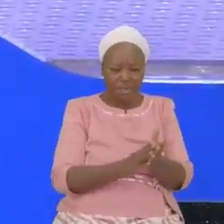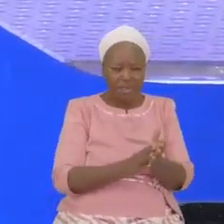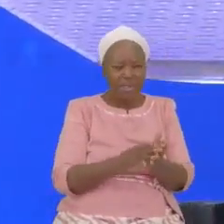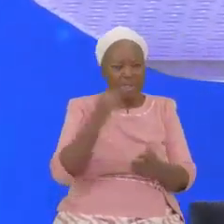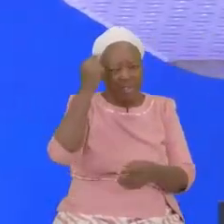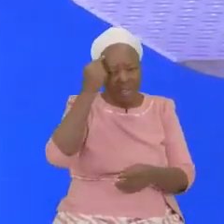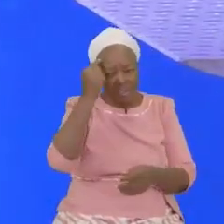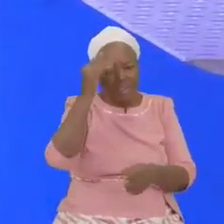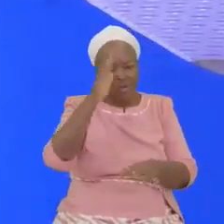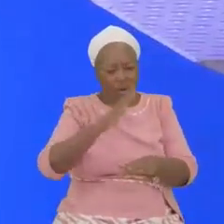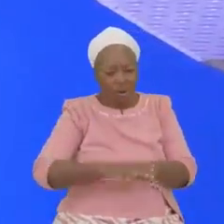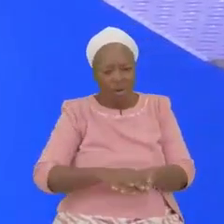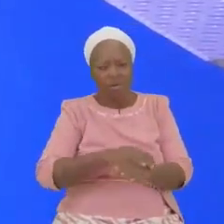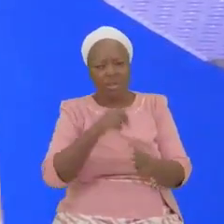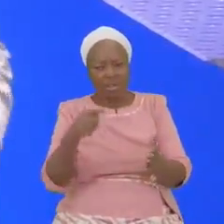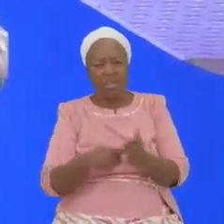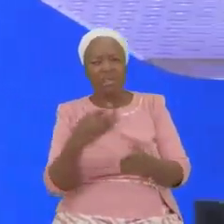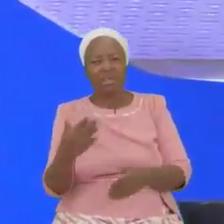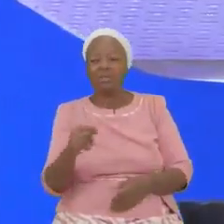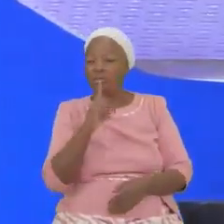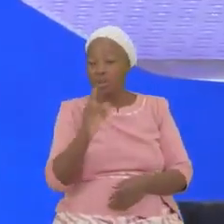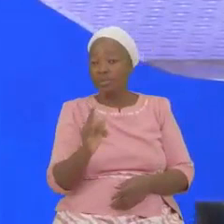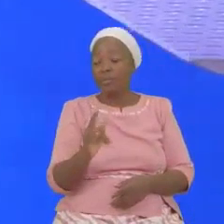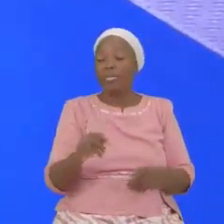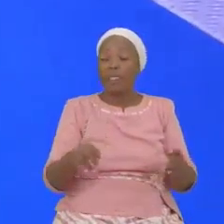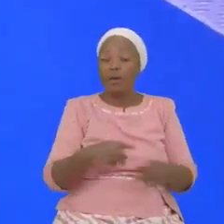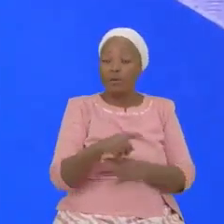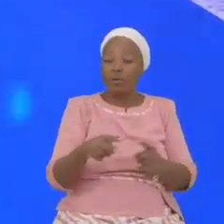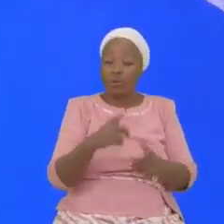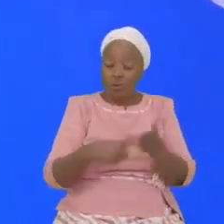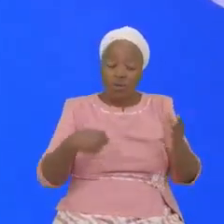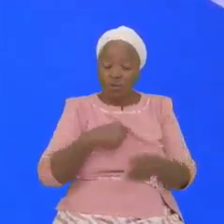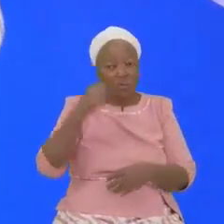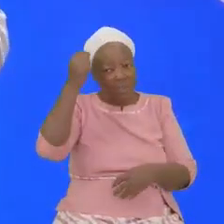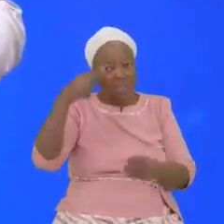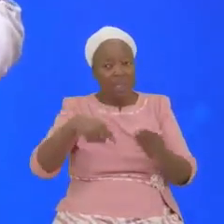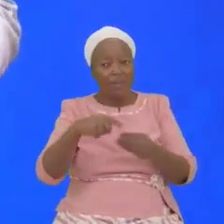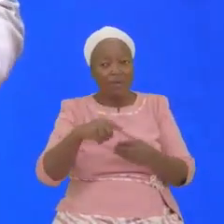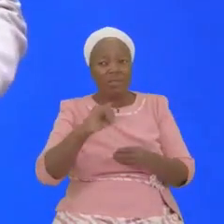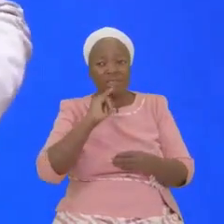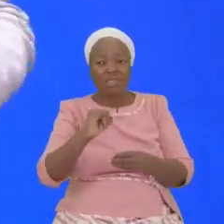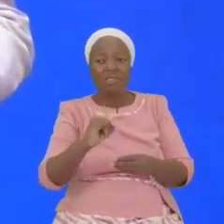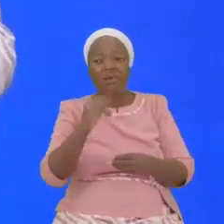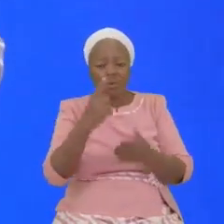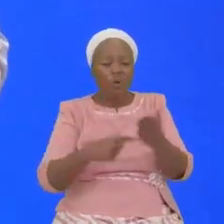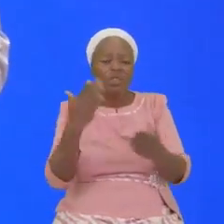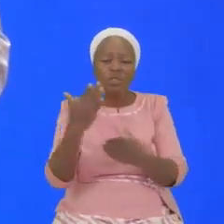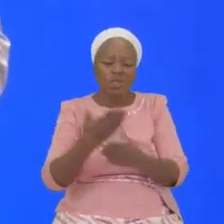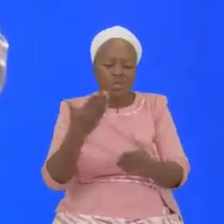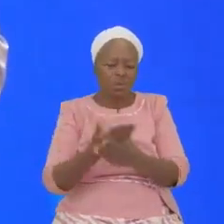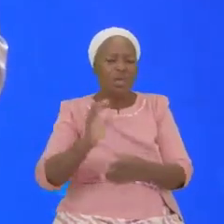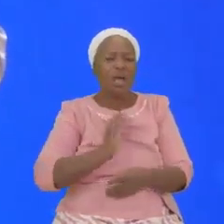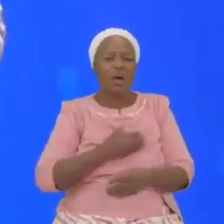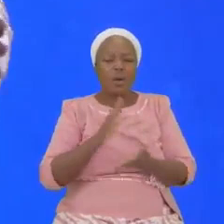on these things. Actually, what we think about is what disturbs our peace